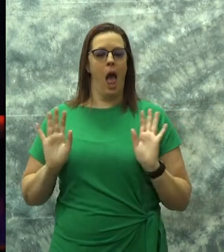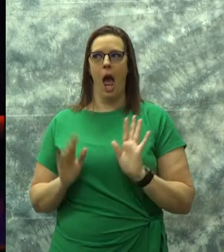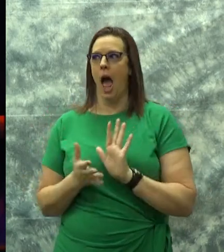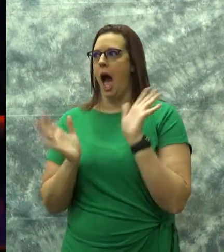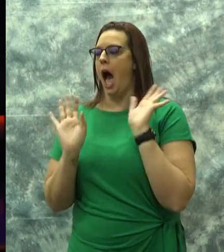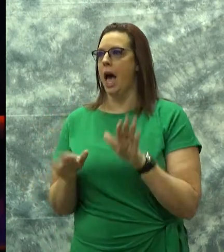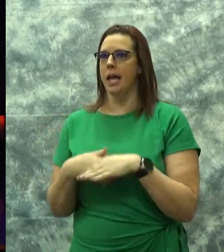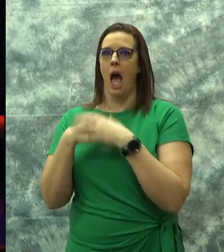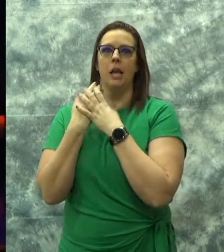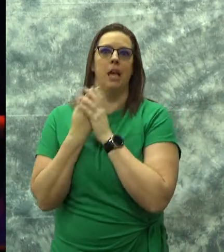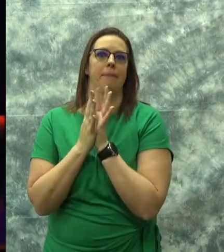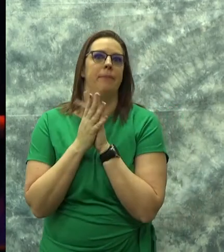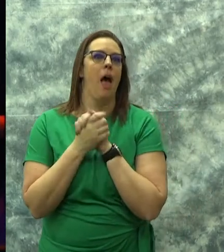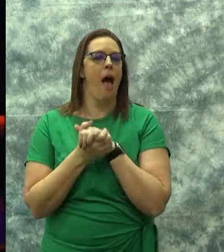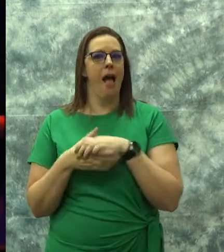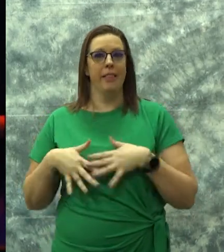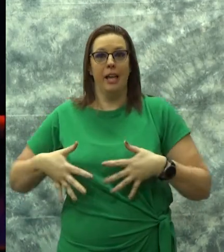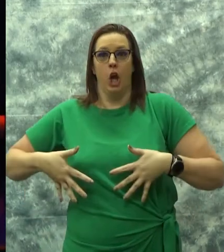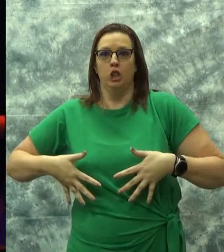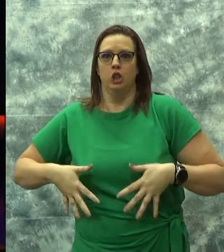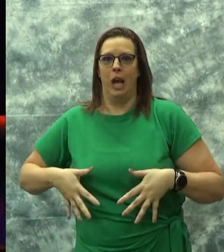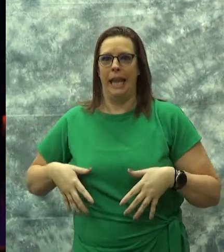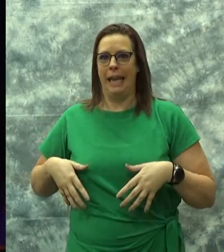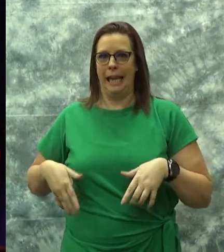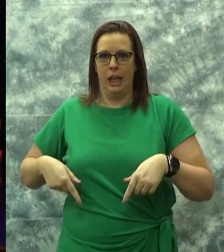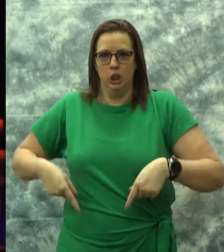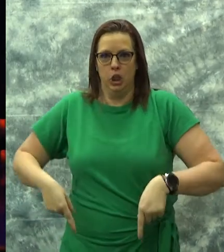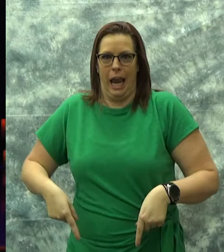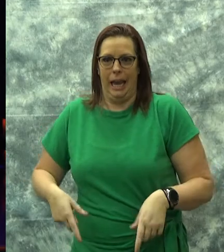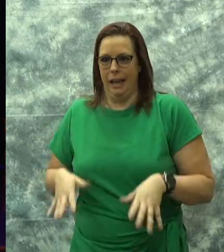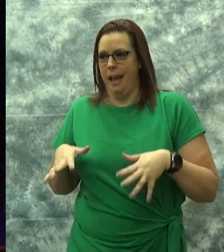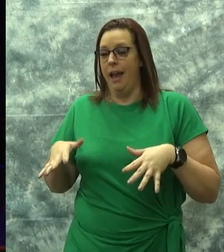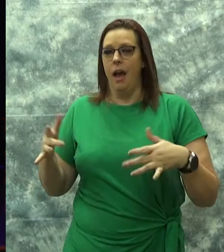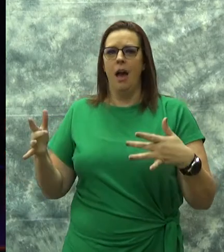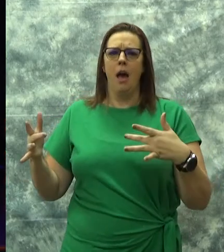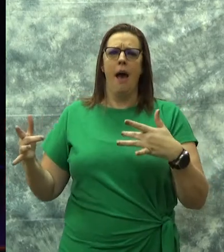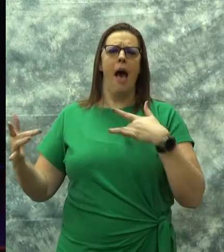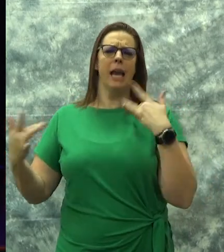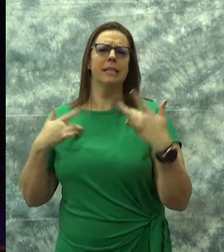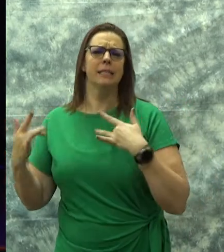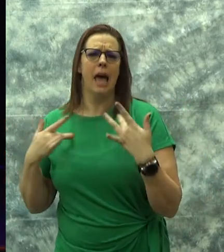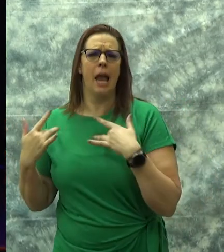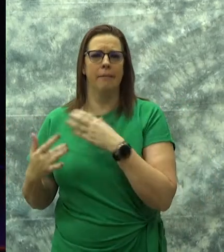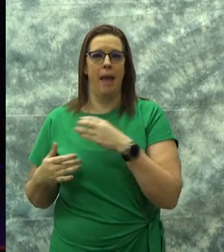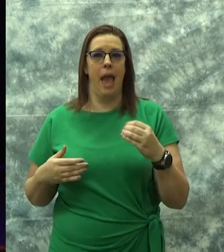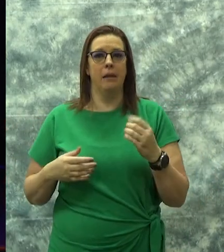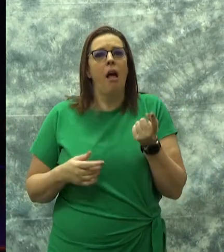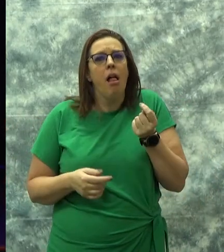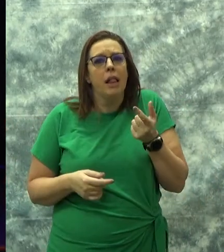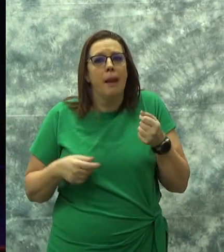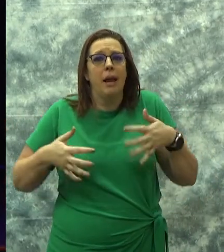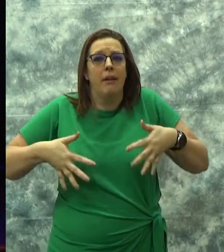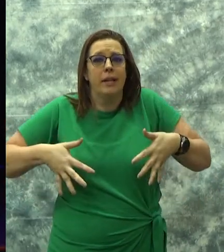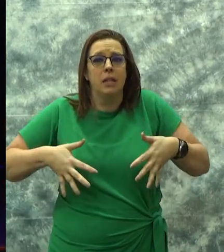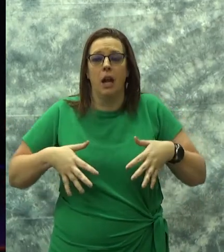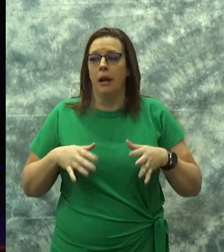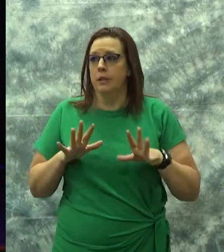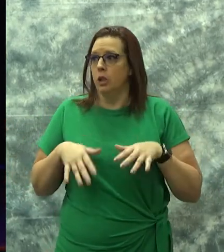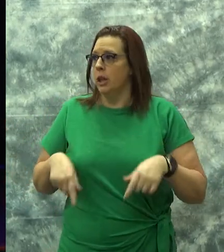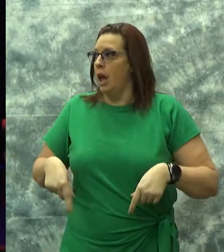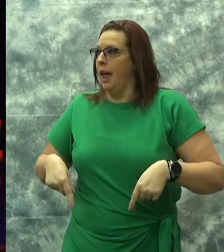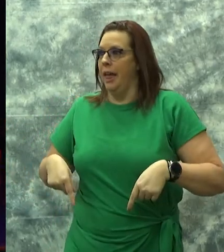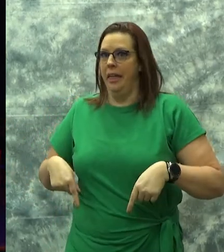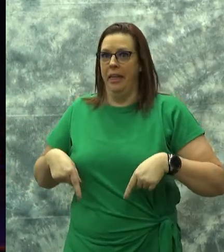Just completely like shaking in her boots, partly due to excitement and partly due to anxiety. She